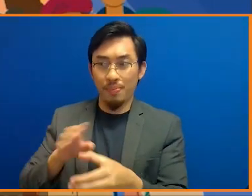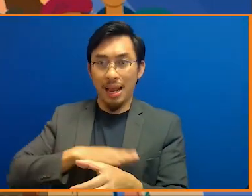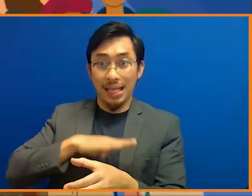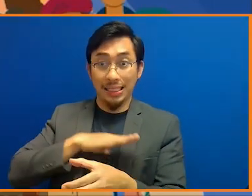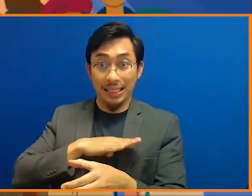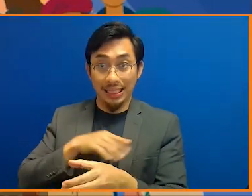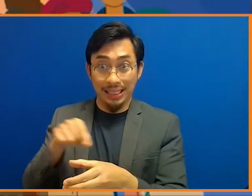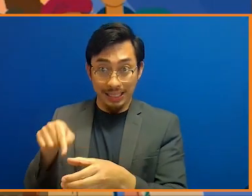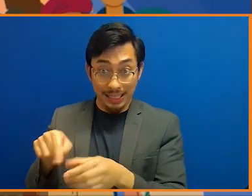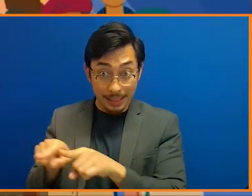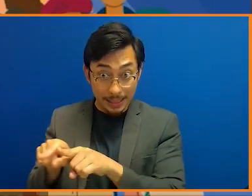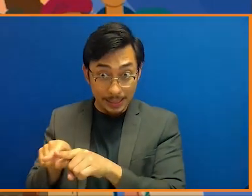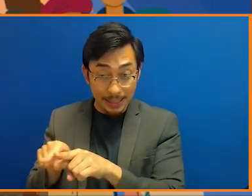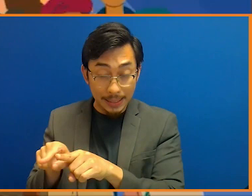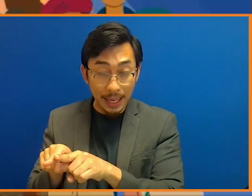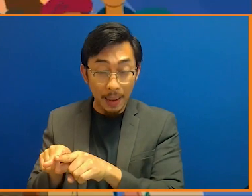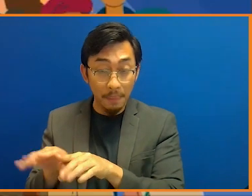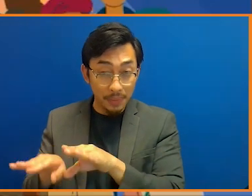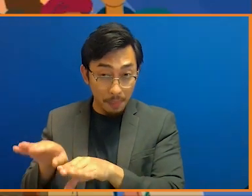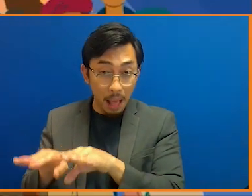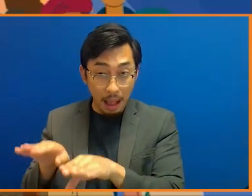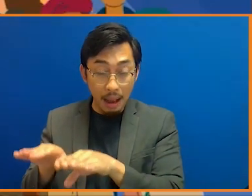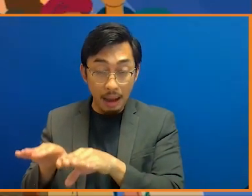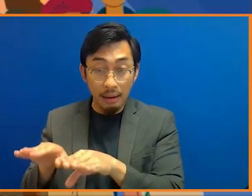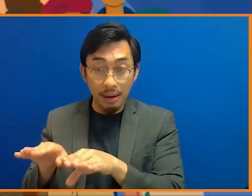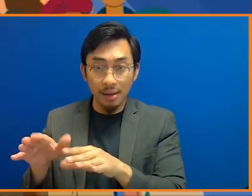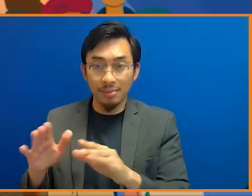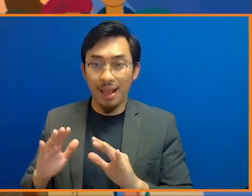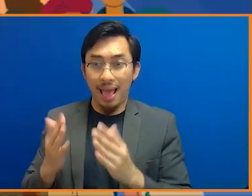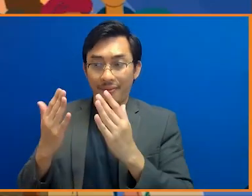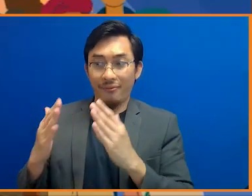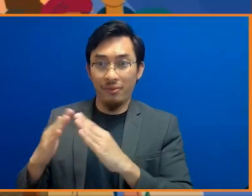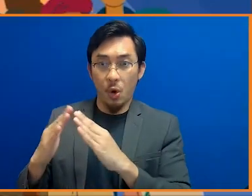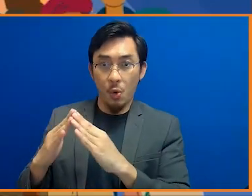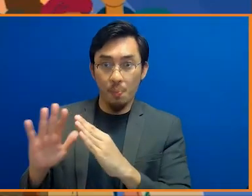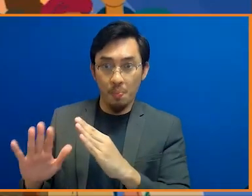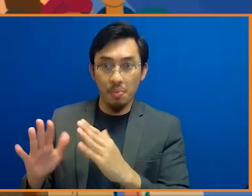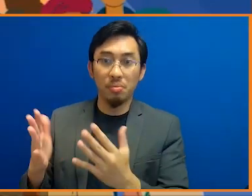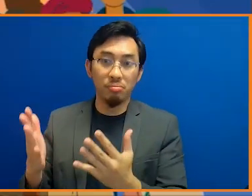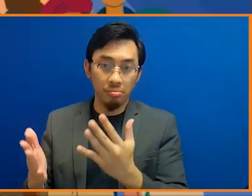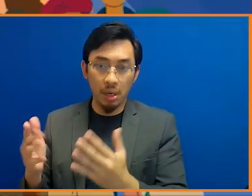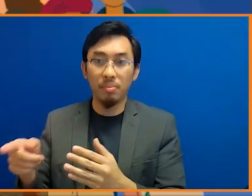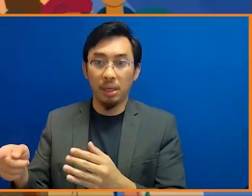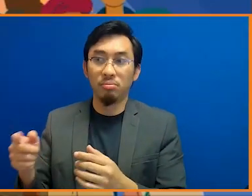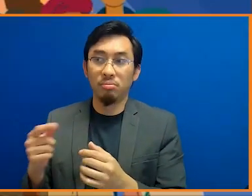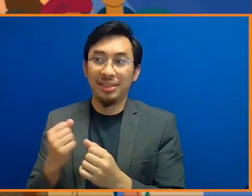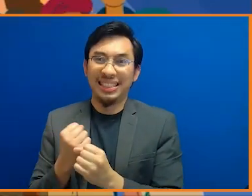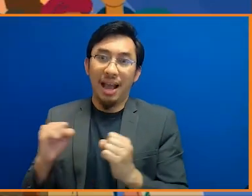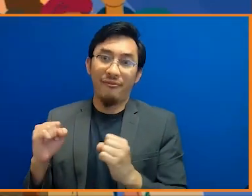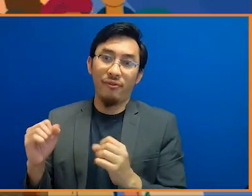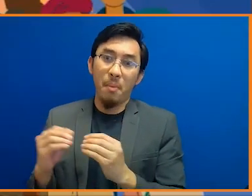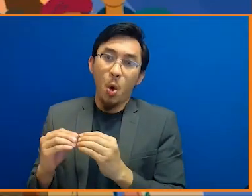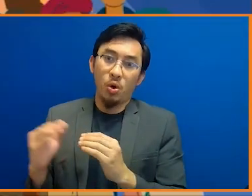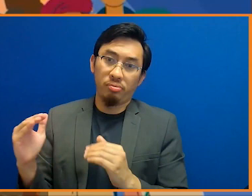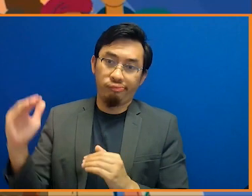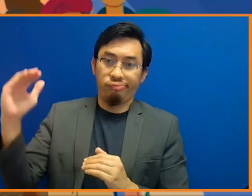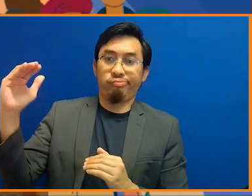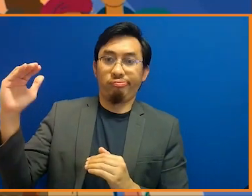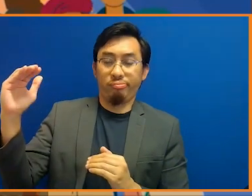with almost similar group of age, live in that house, they have a higher rate